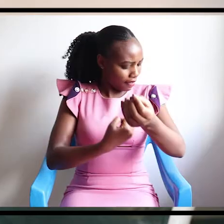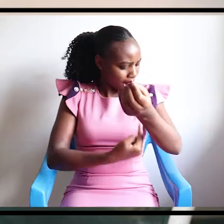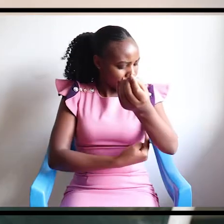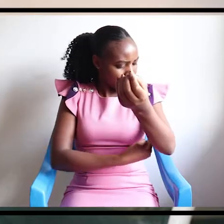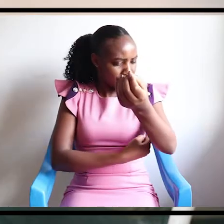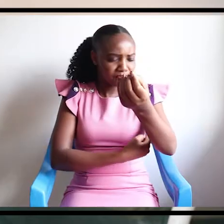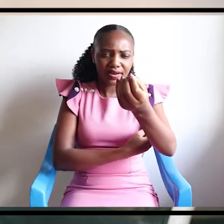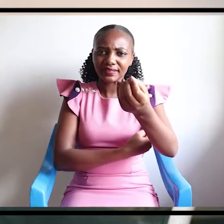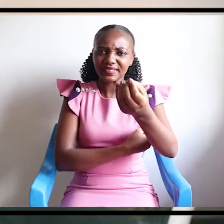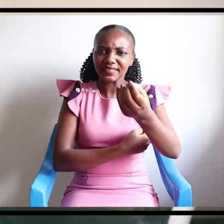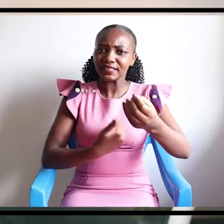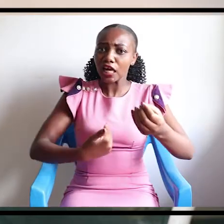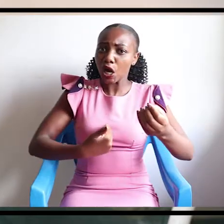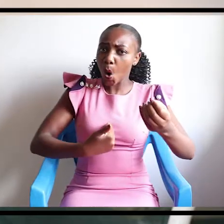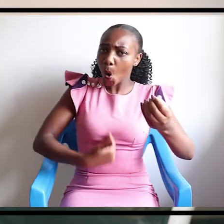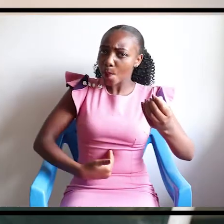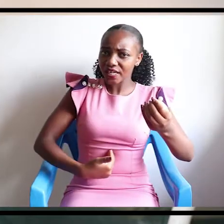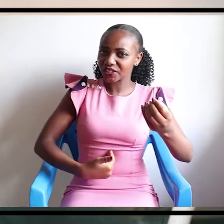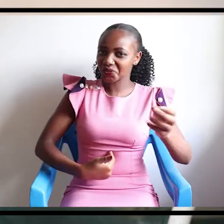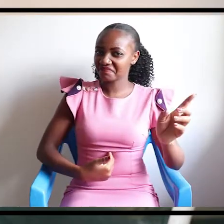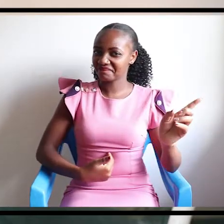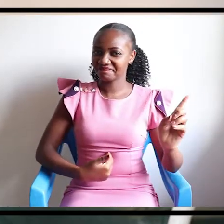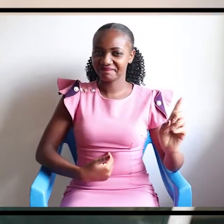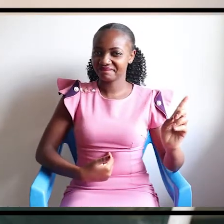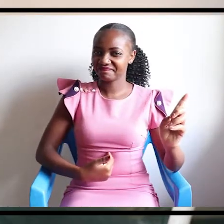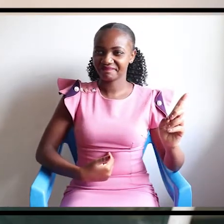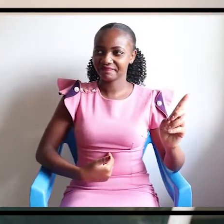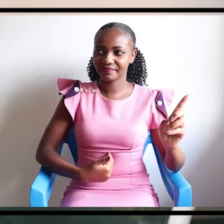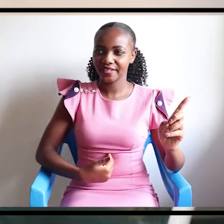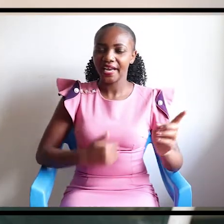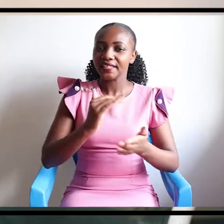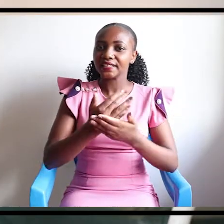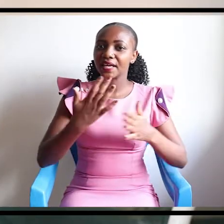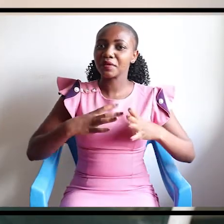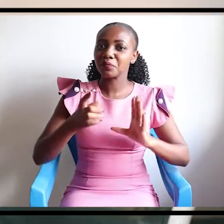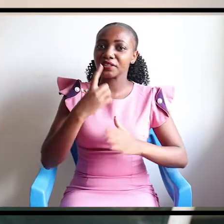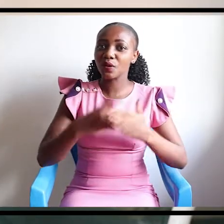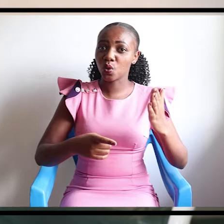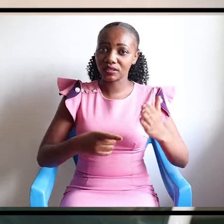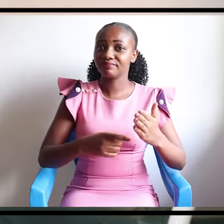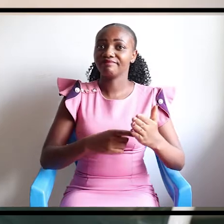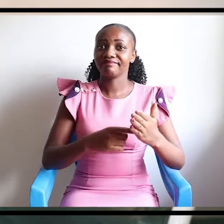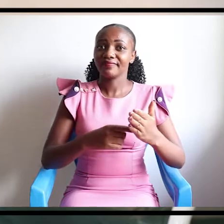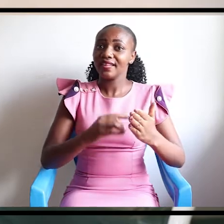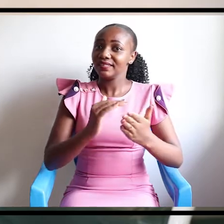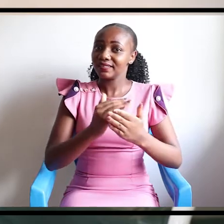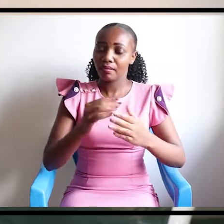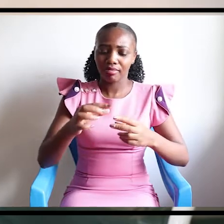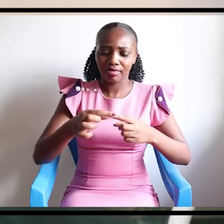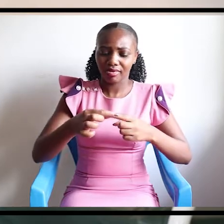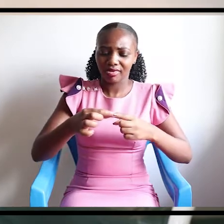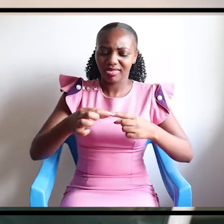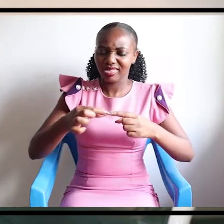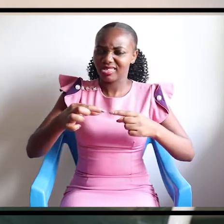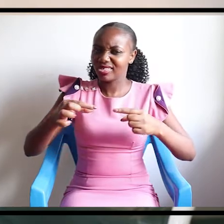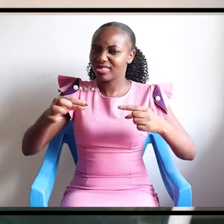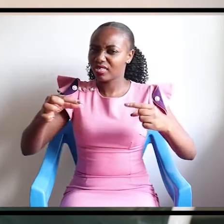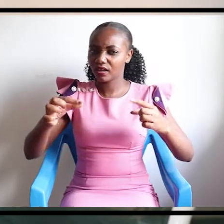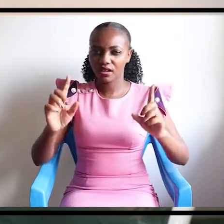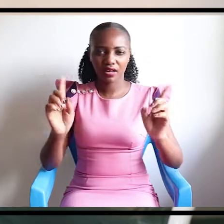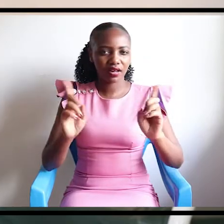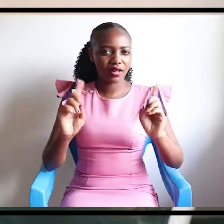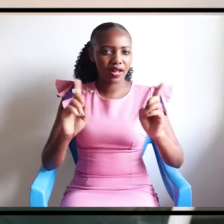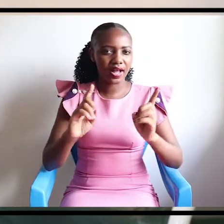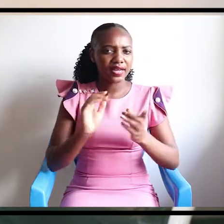a whole operation. Like you get a big thing put under your arm. They imagine it's kind of an operation because they are wondering